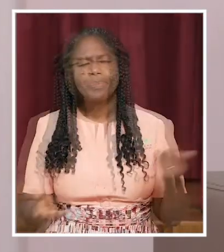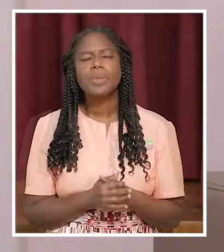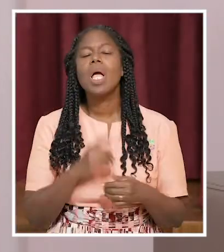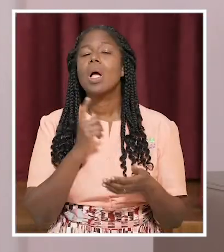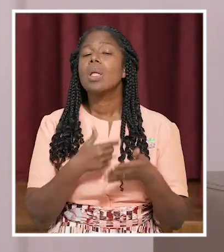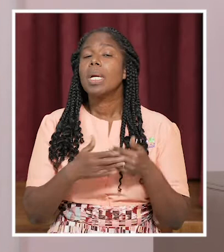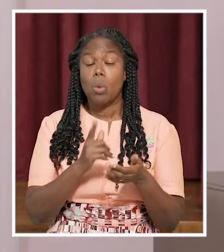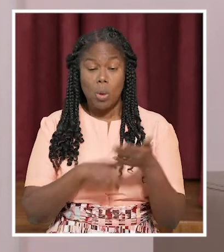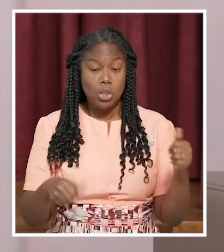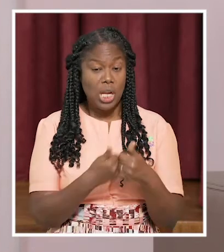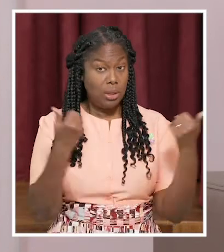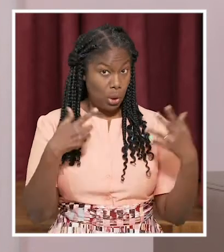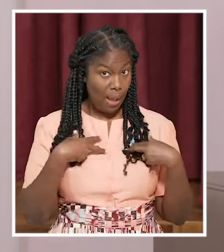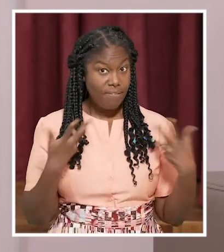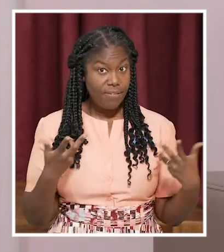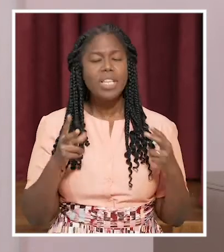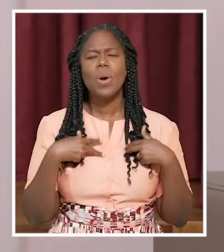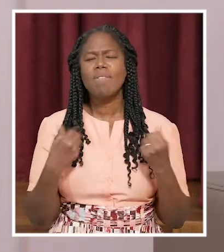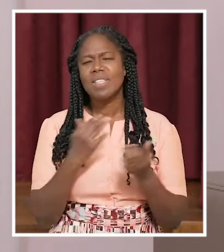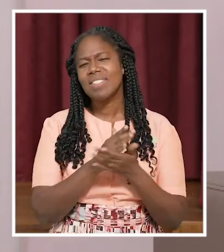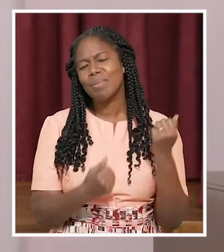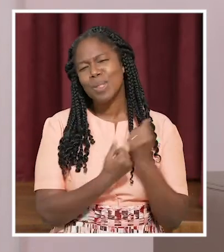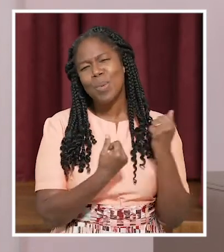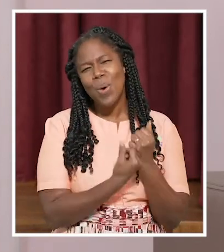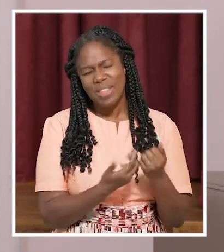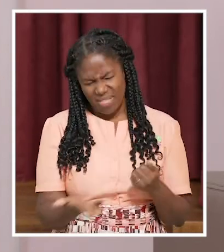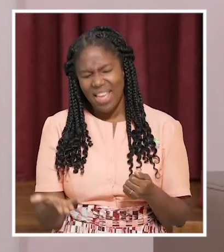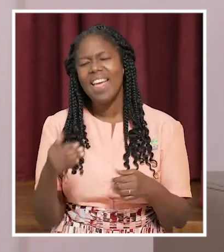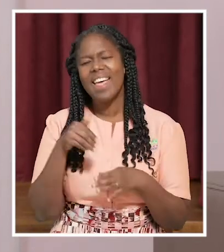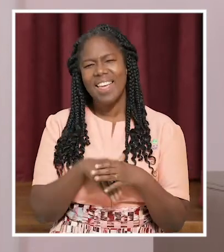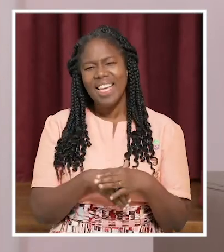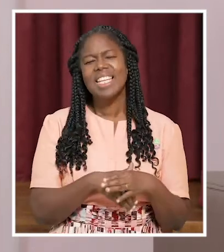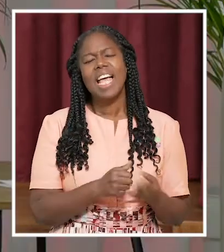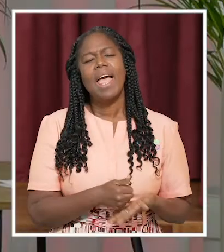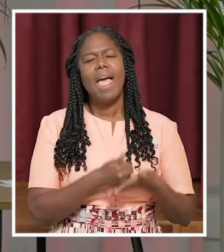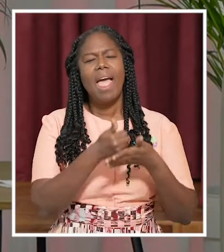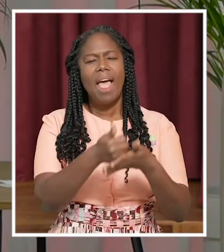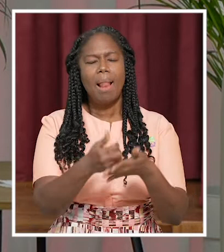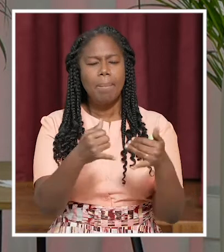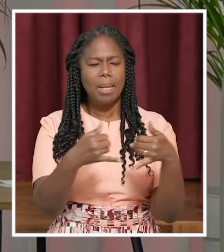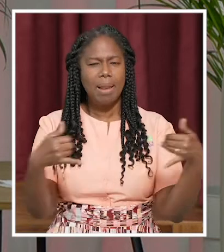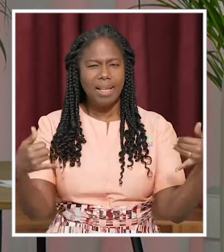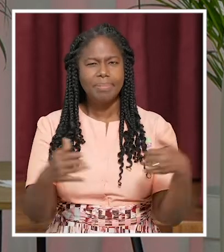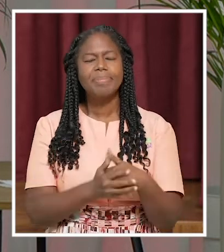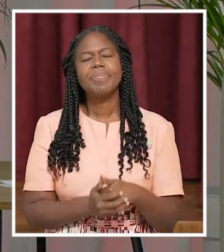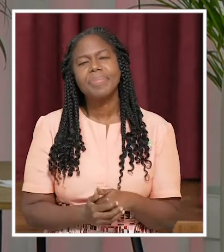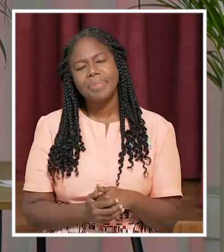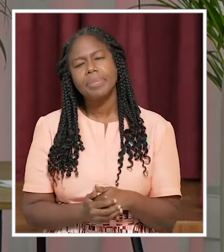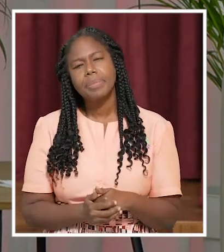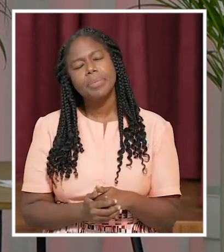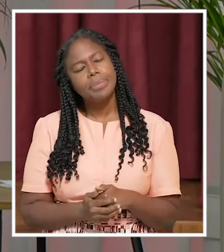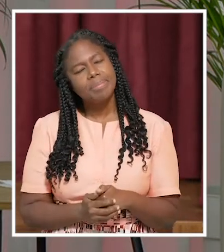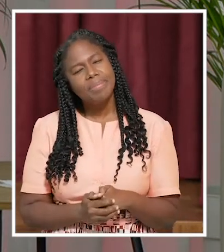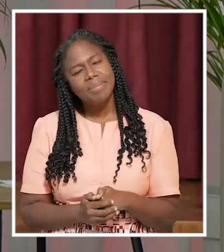facing, you can find some support through that helpline. So Doc, as well, you mentioned earlier the